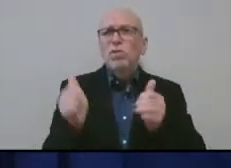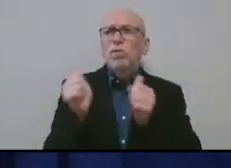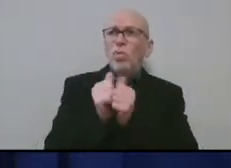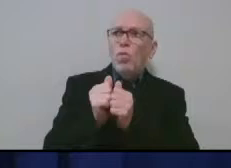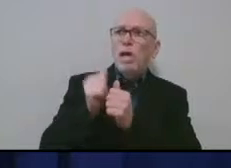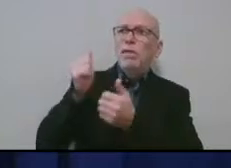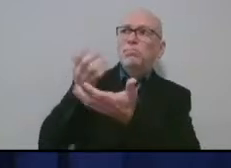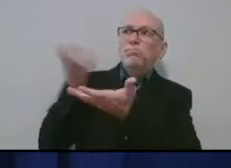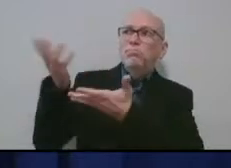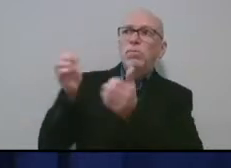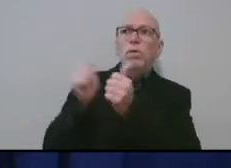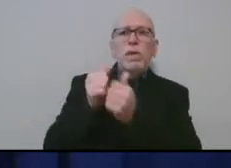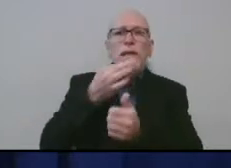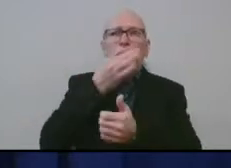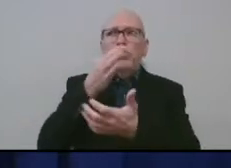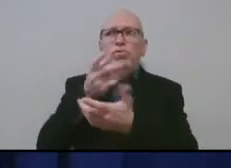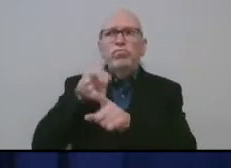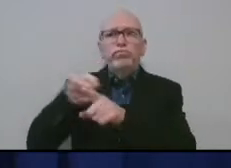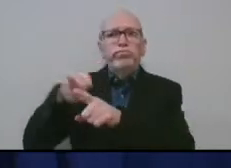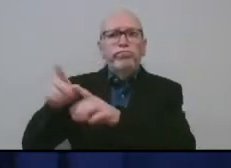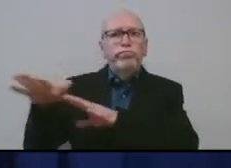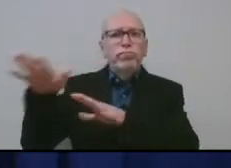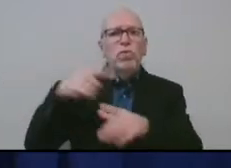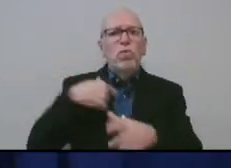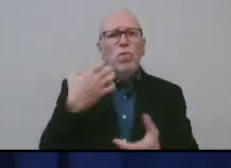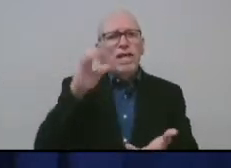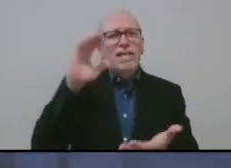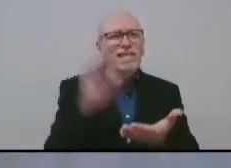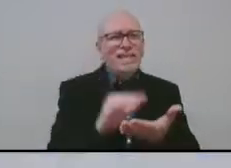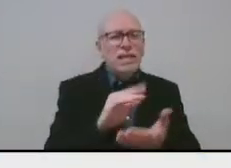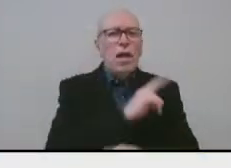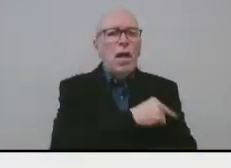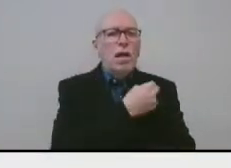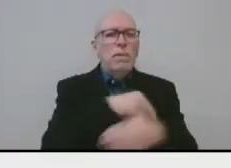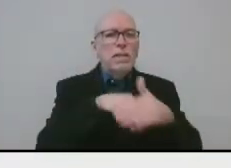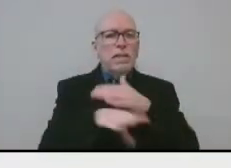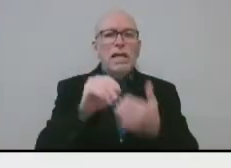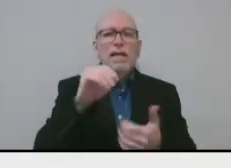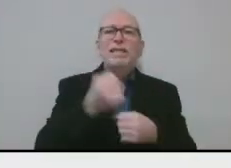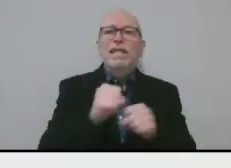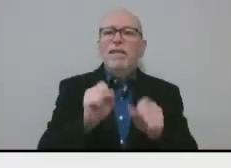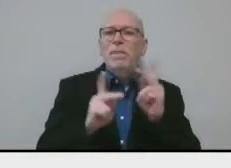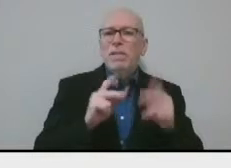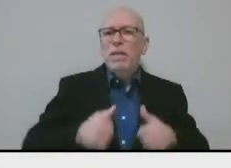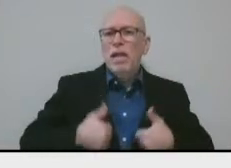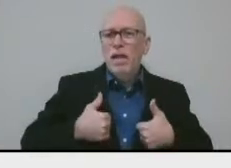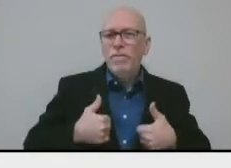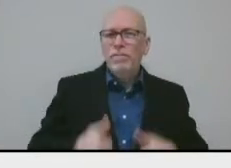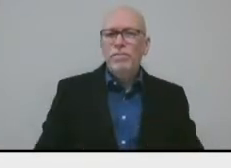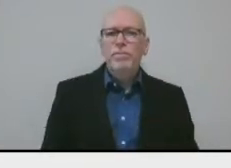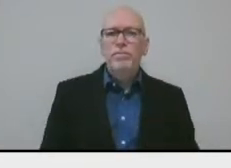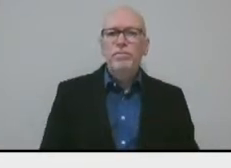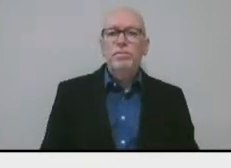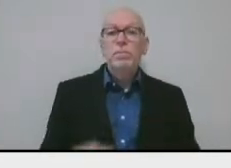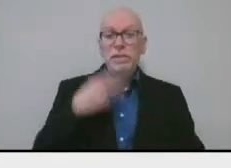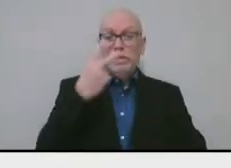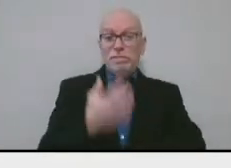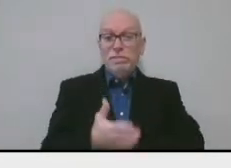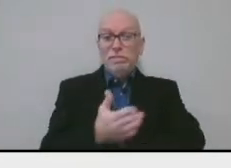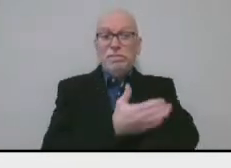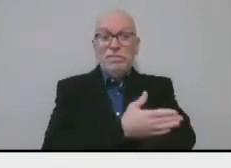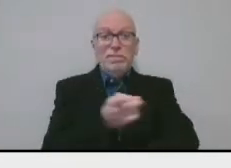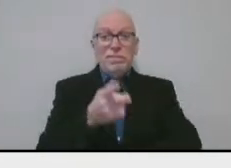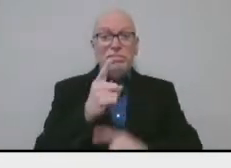goals of preventing hospitalizations and saving lives. We continue to see improvement in our positivity rate, as the governor